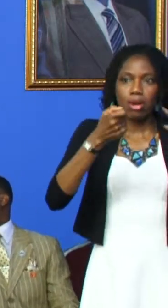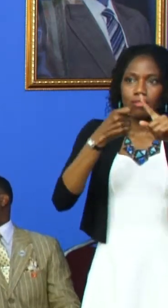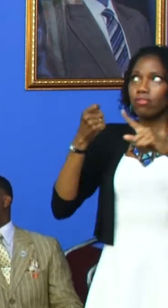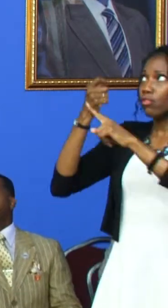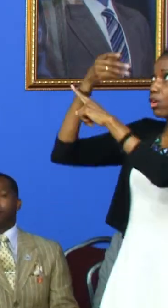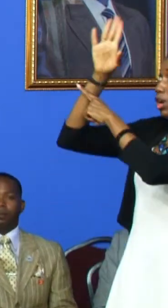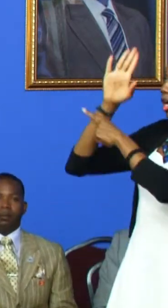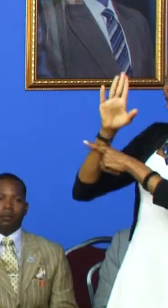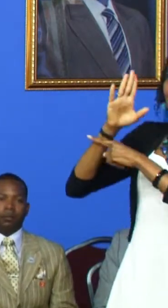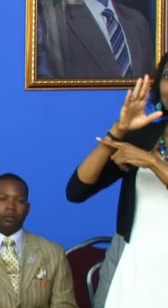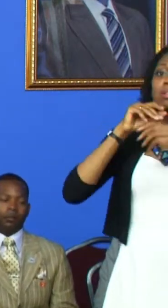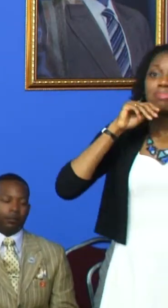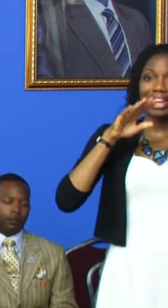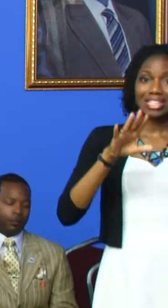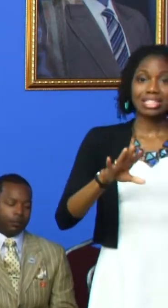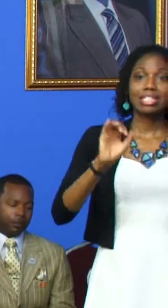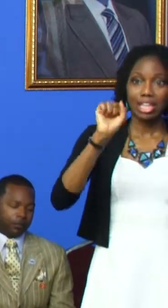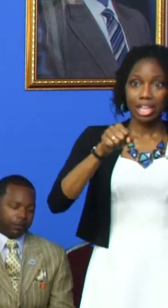blessing.